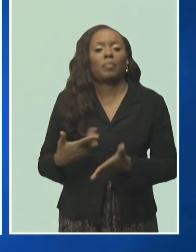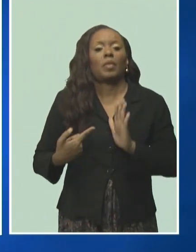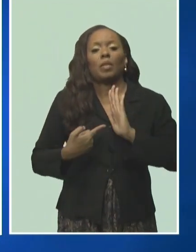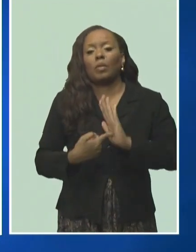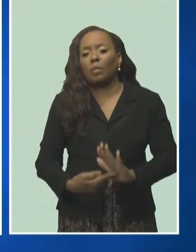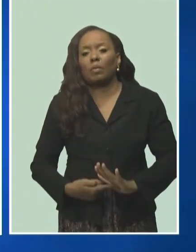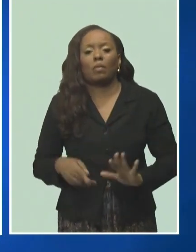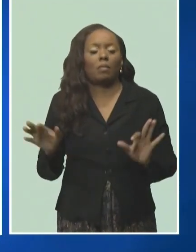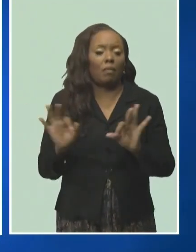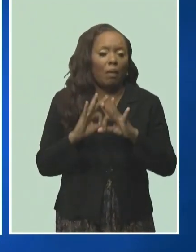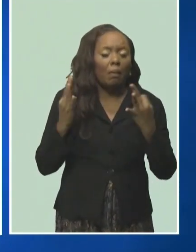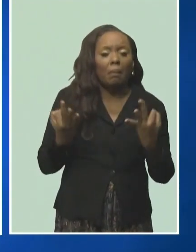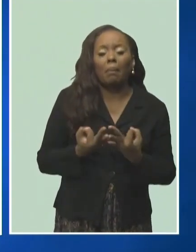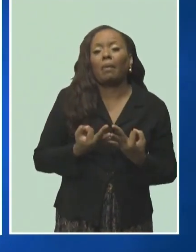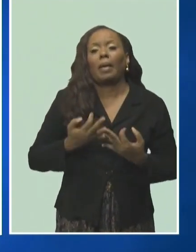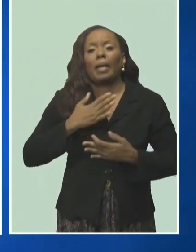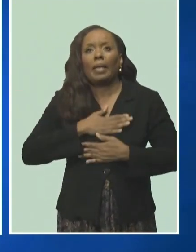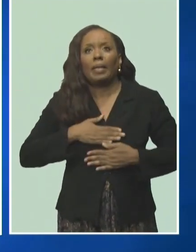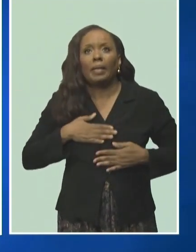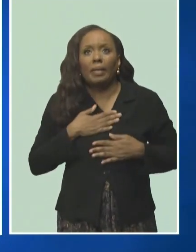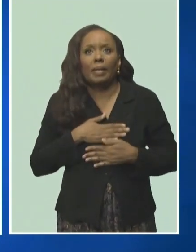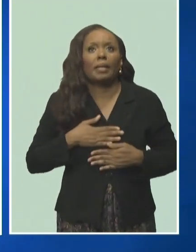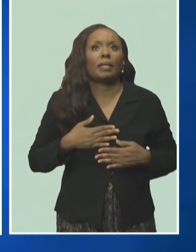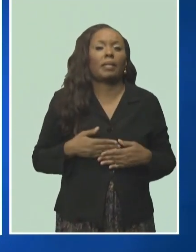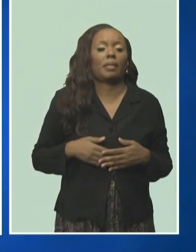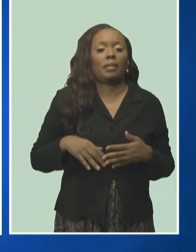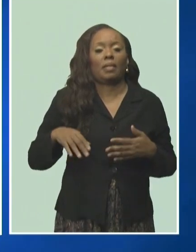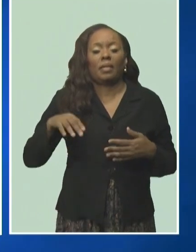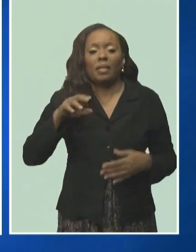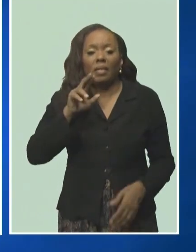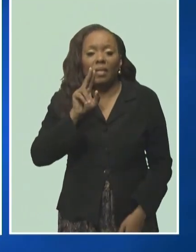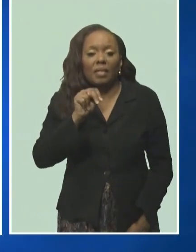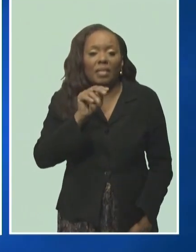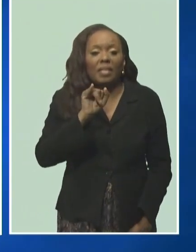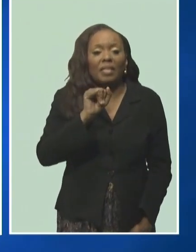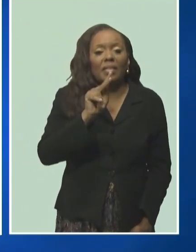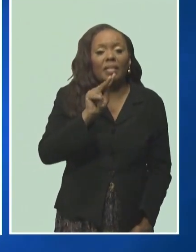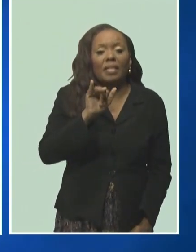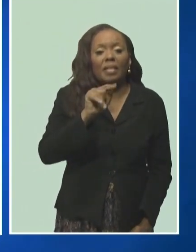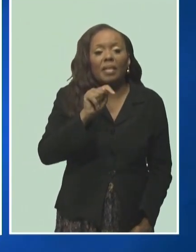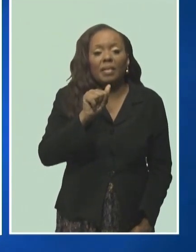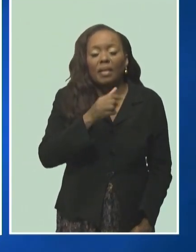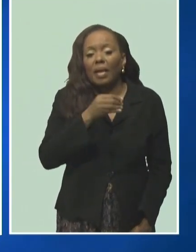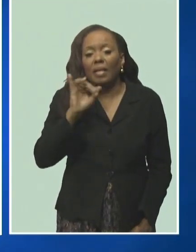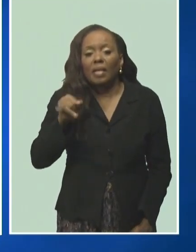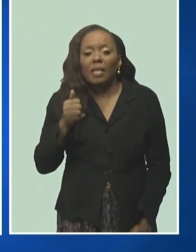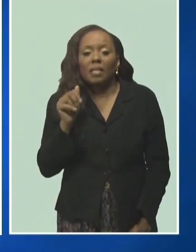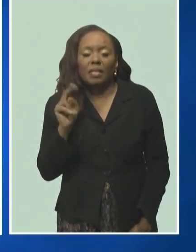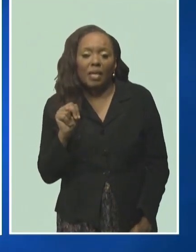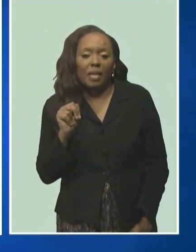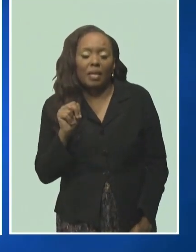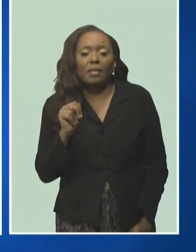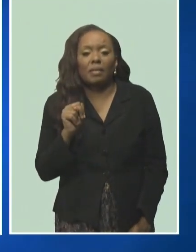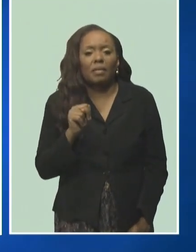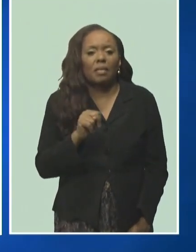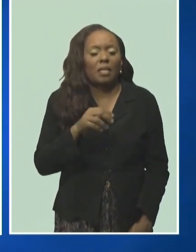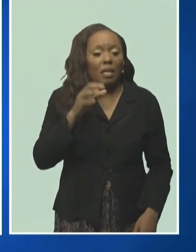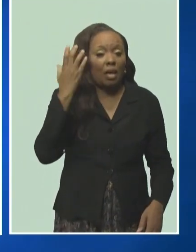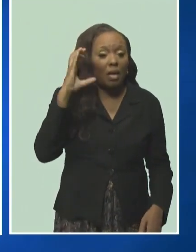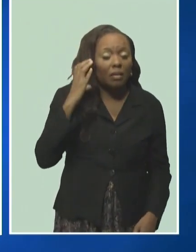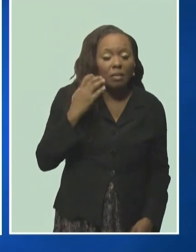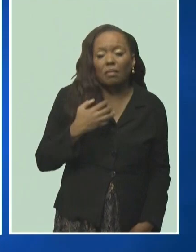in entertainment. So Nikita Brown and Jan Gibson, two cousins, Peach and Ashanta, mum and